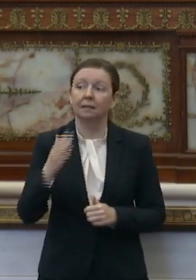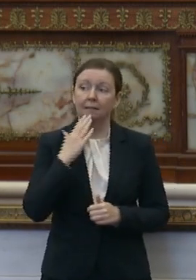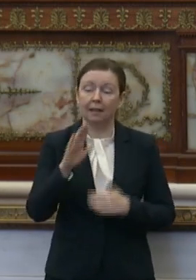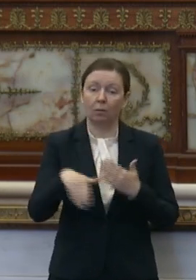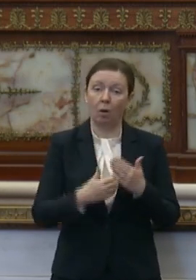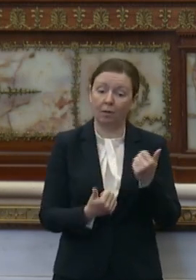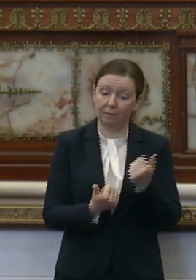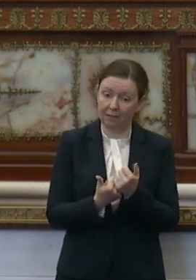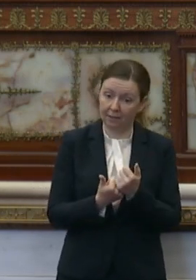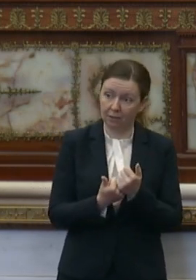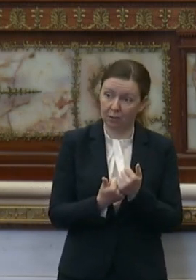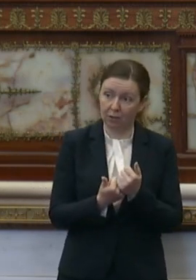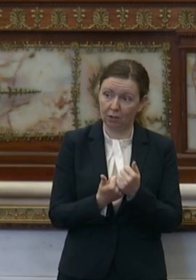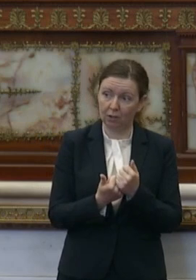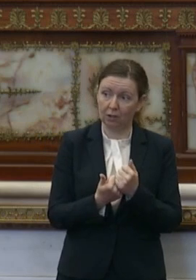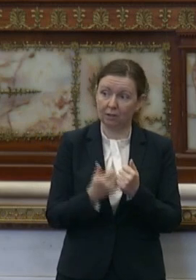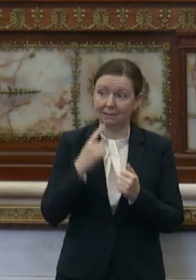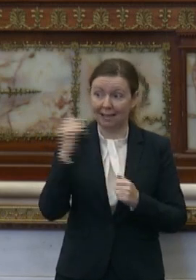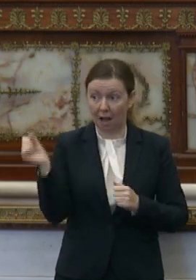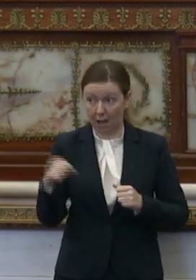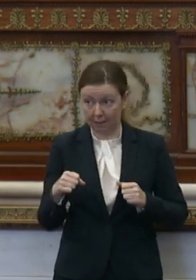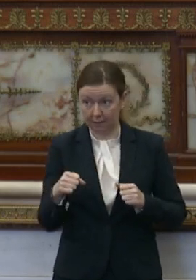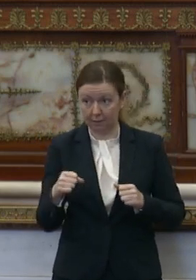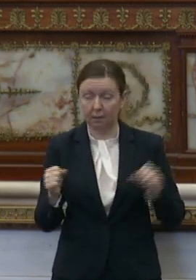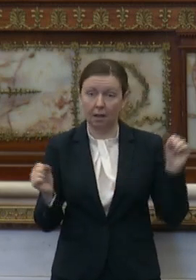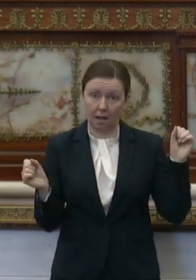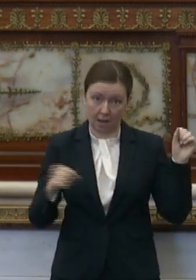All in favor of the motion will signify by saying aye. Aye. Aye.